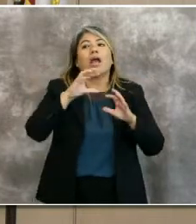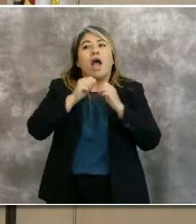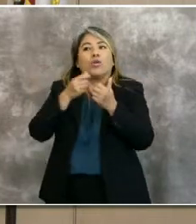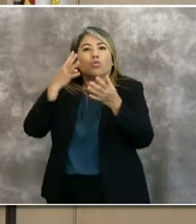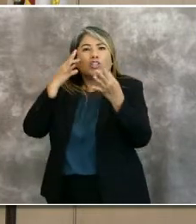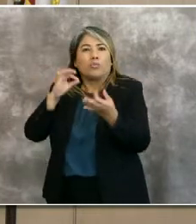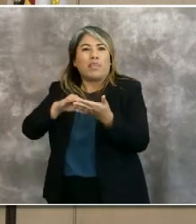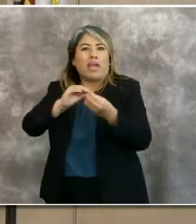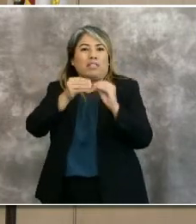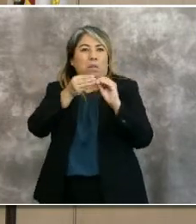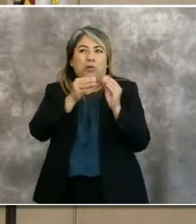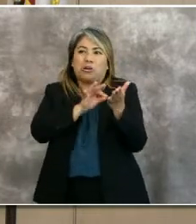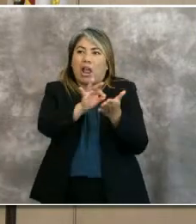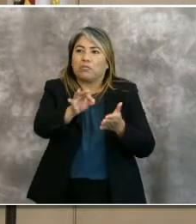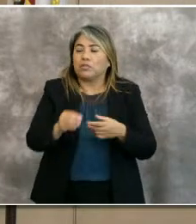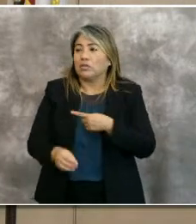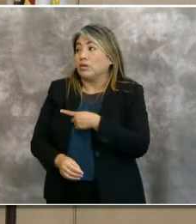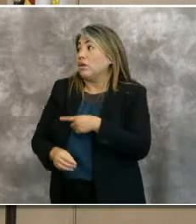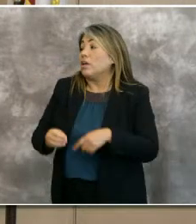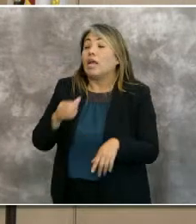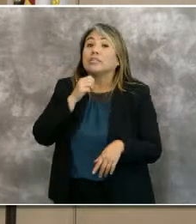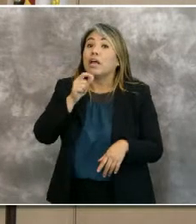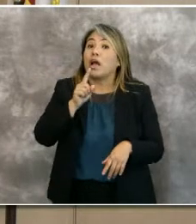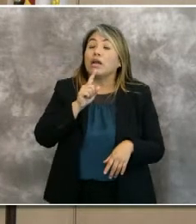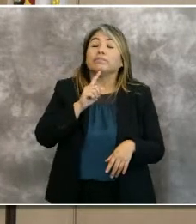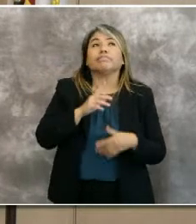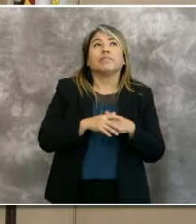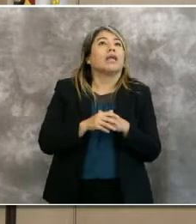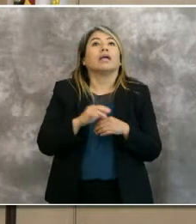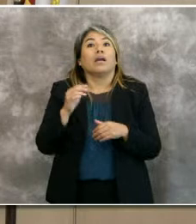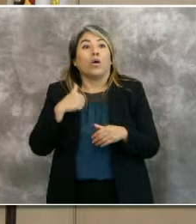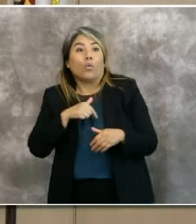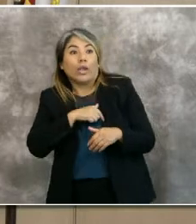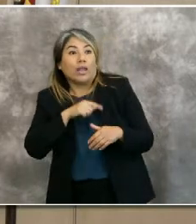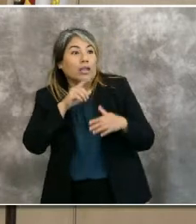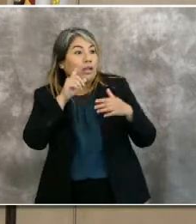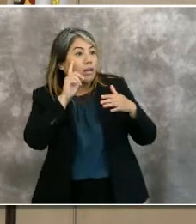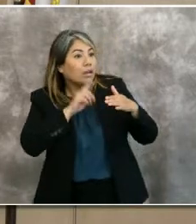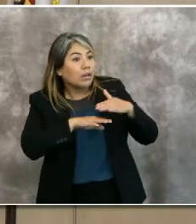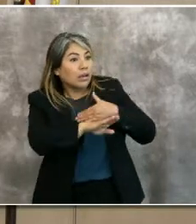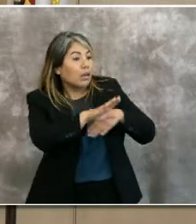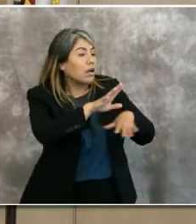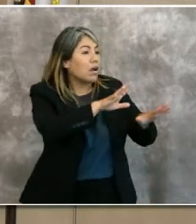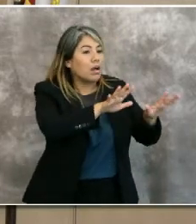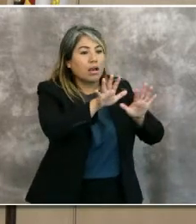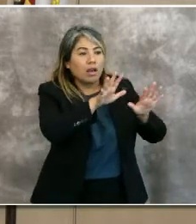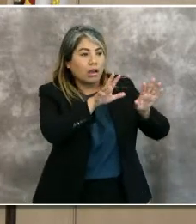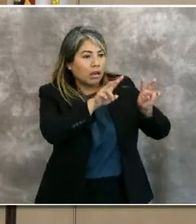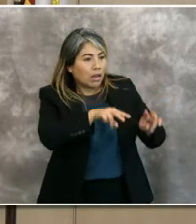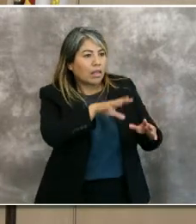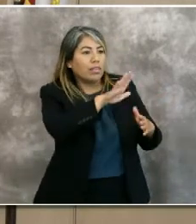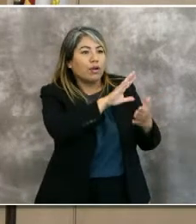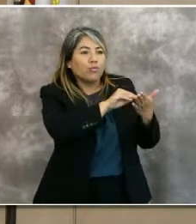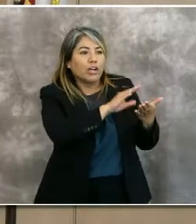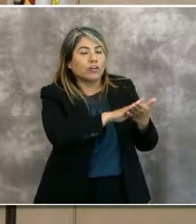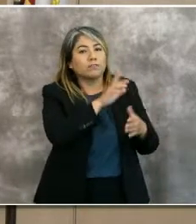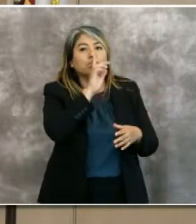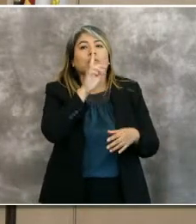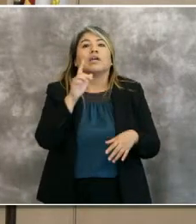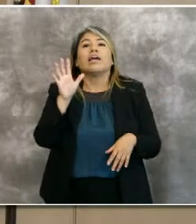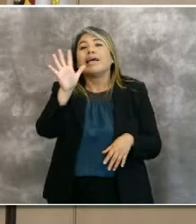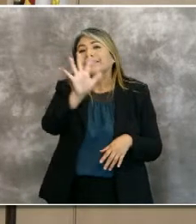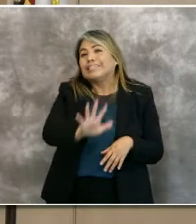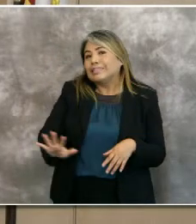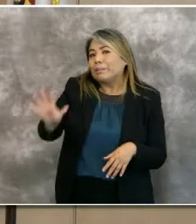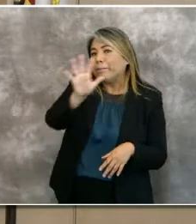it is not an actual where we go in and look at the cases and look at the records. It is a calculated or an